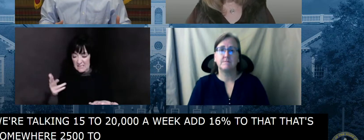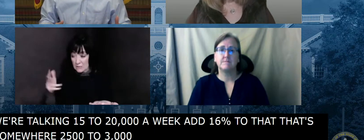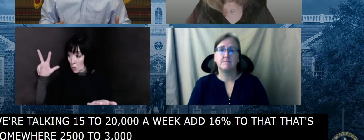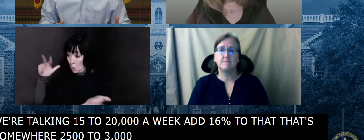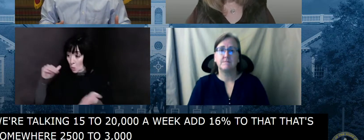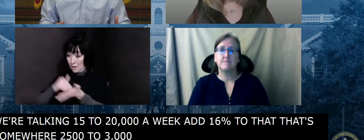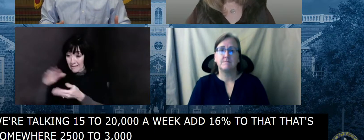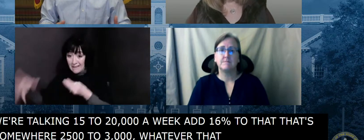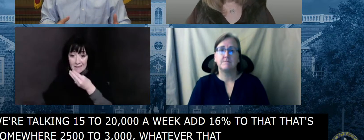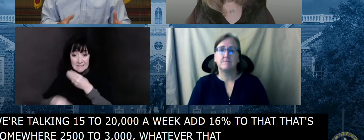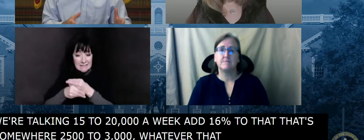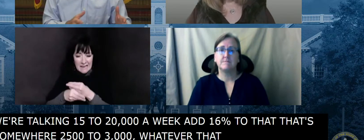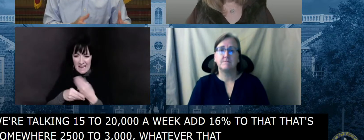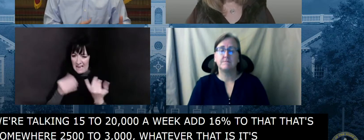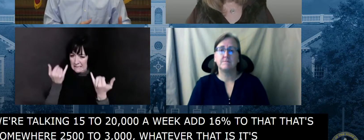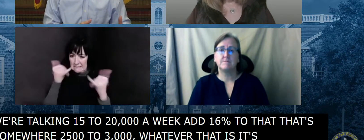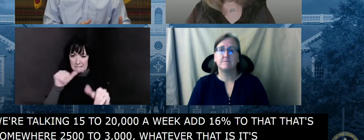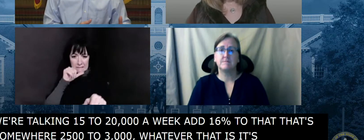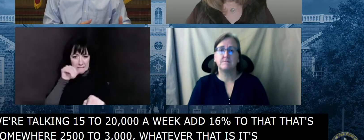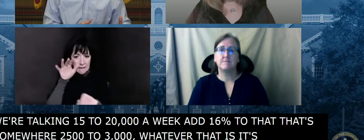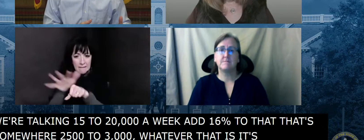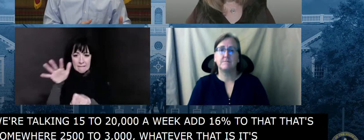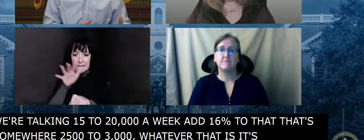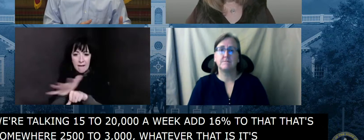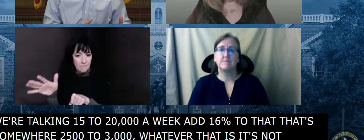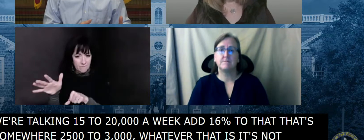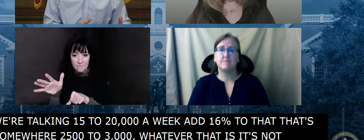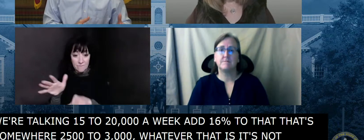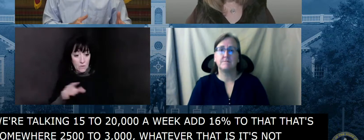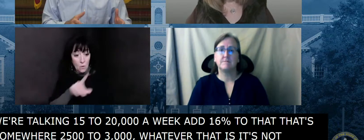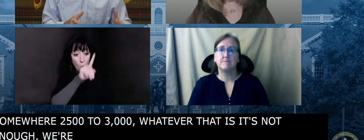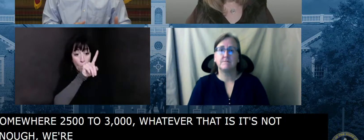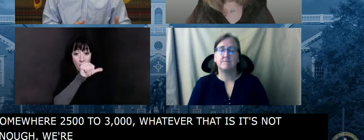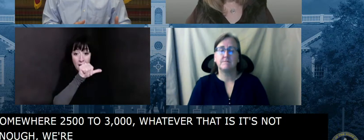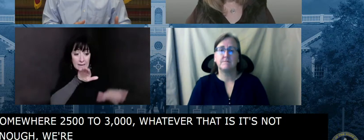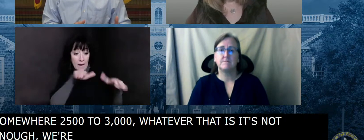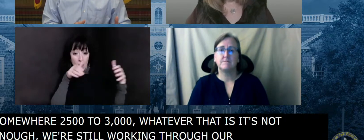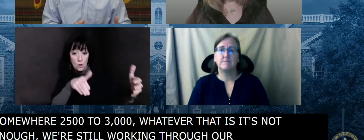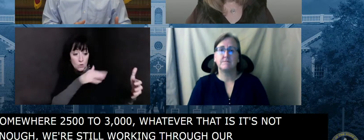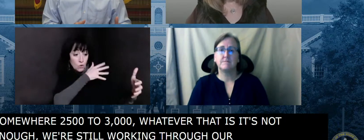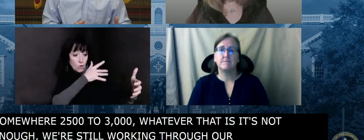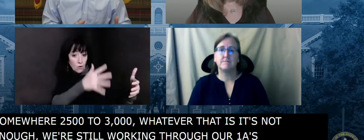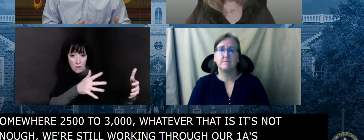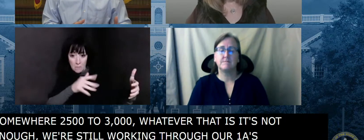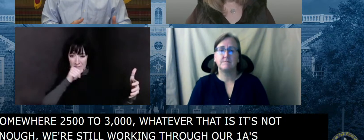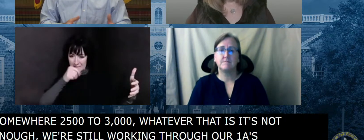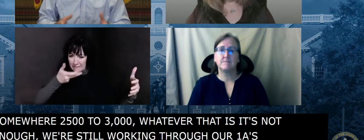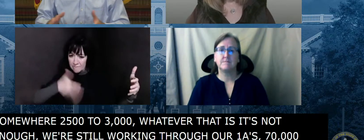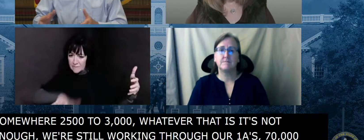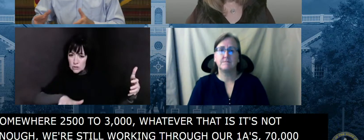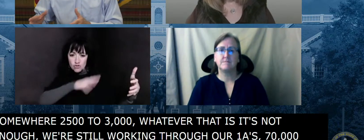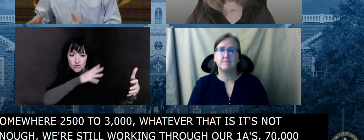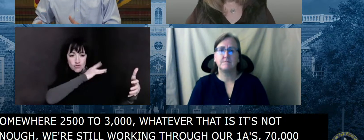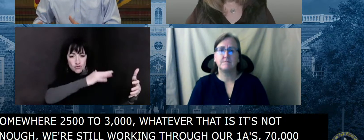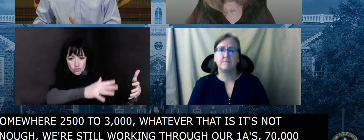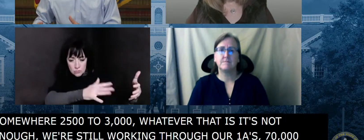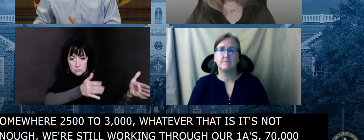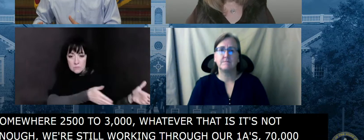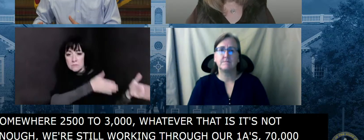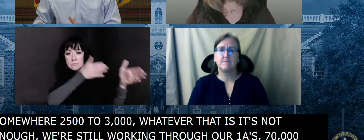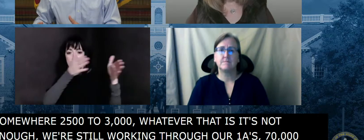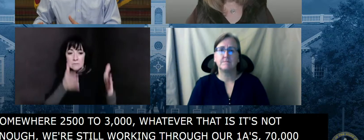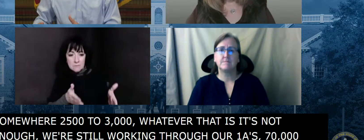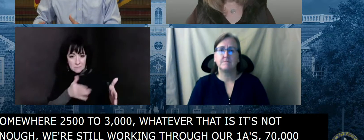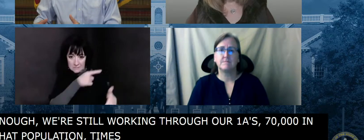not enough. We're still working through our 1As, 70,000 in that population, times